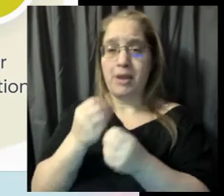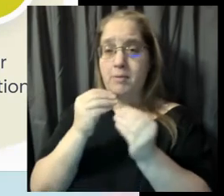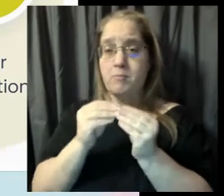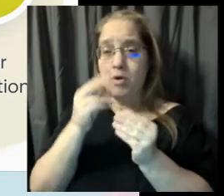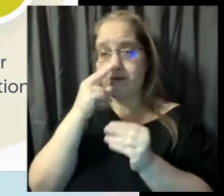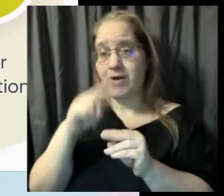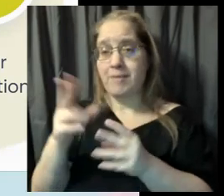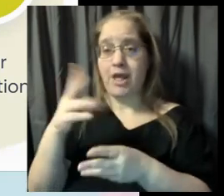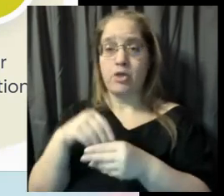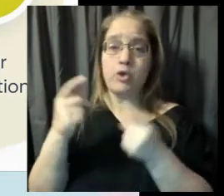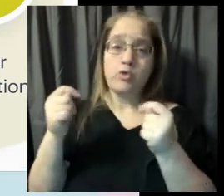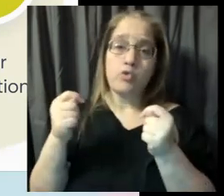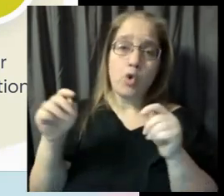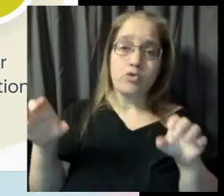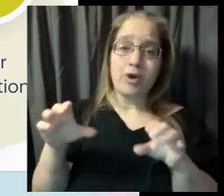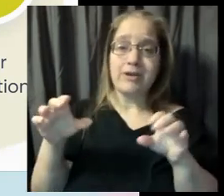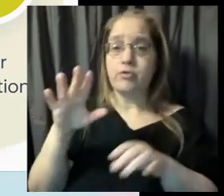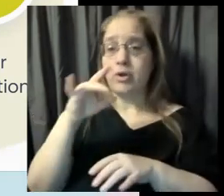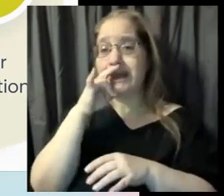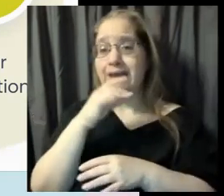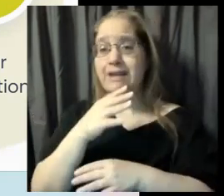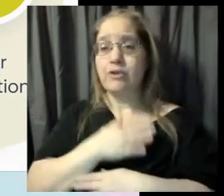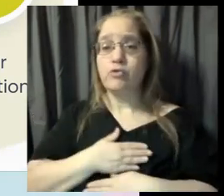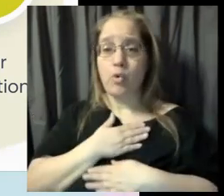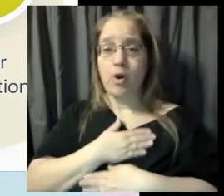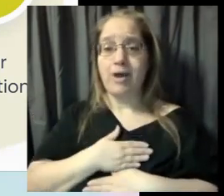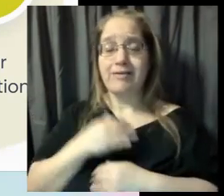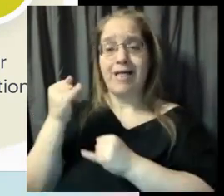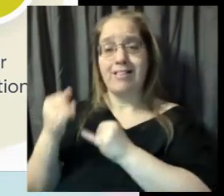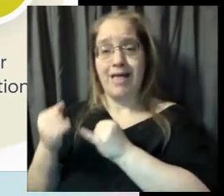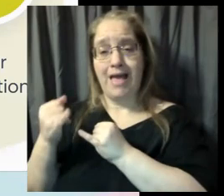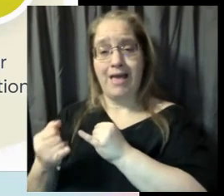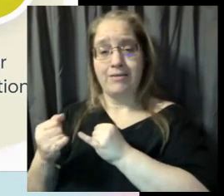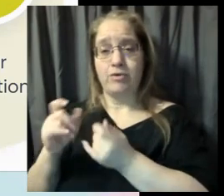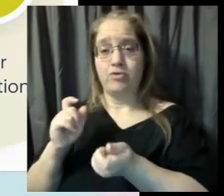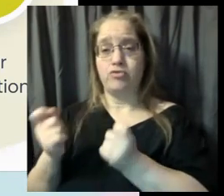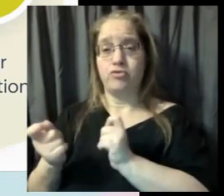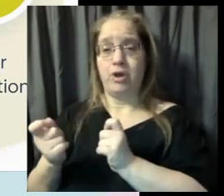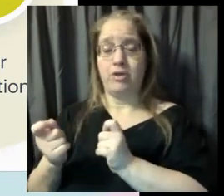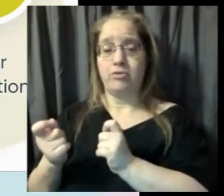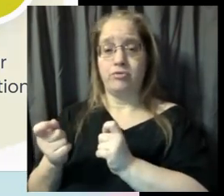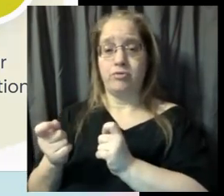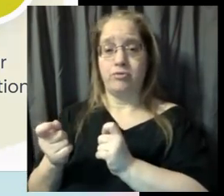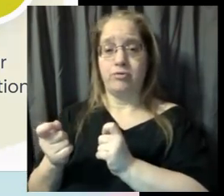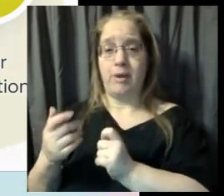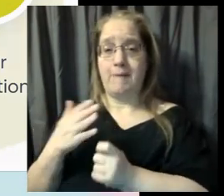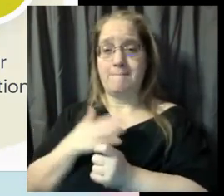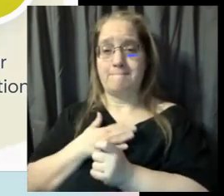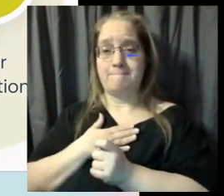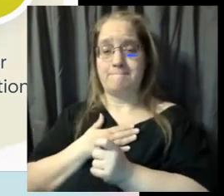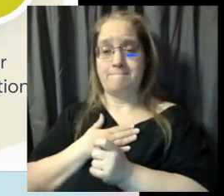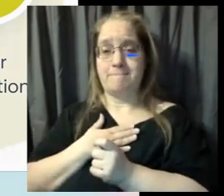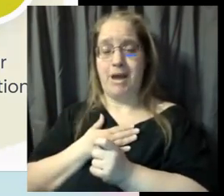including toys or activities your child enjoys. Lastly, you can change the way you interact with your child, like